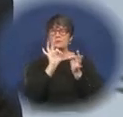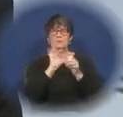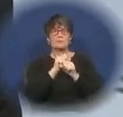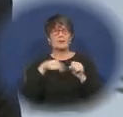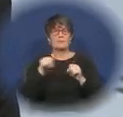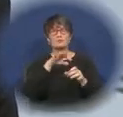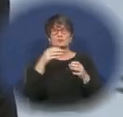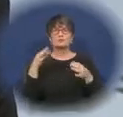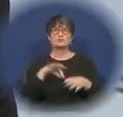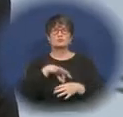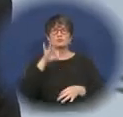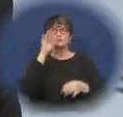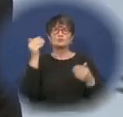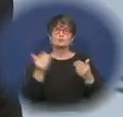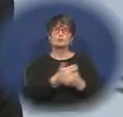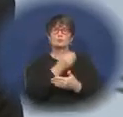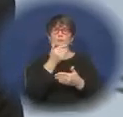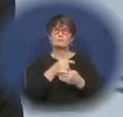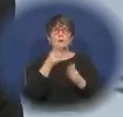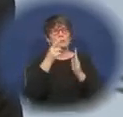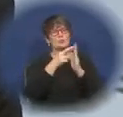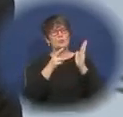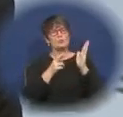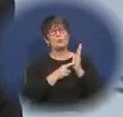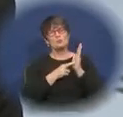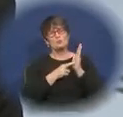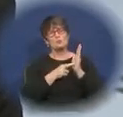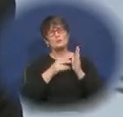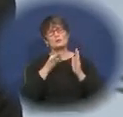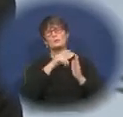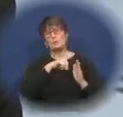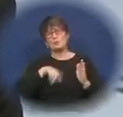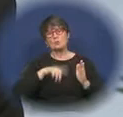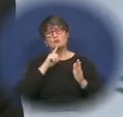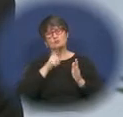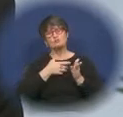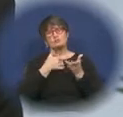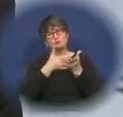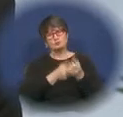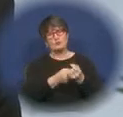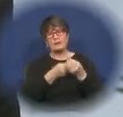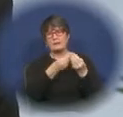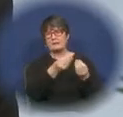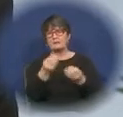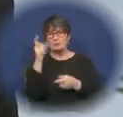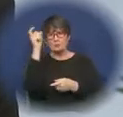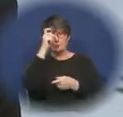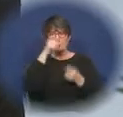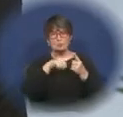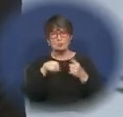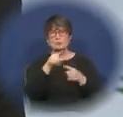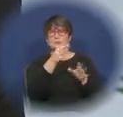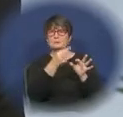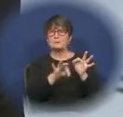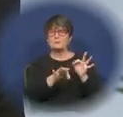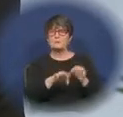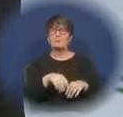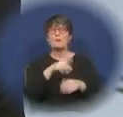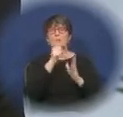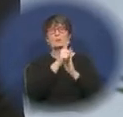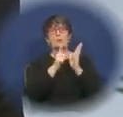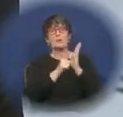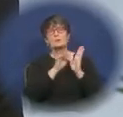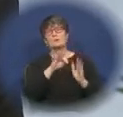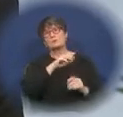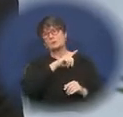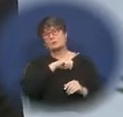soul. The decree of the Lord is trustworthy, giving wisdom to the simple. The precepts of